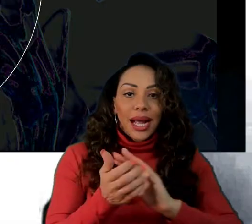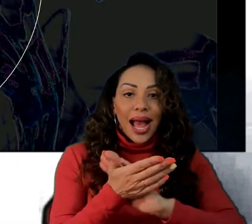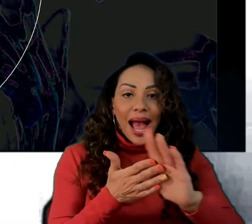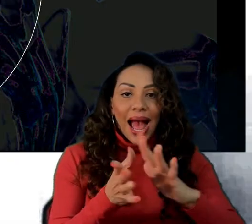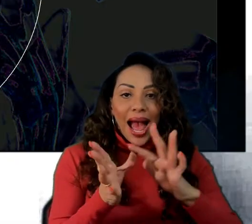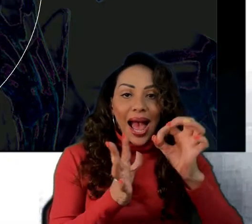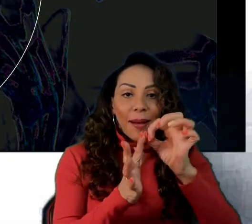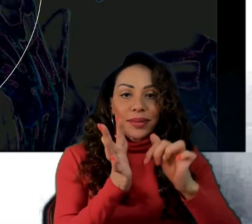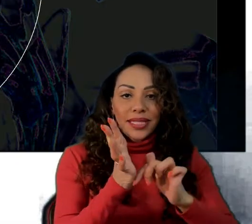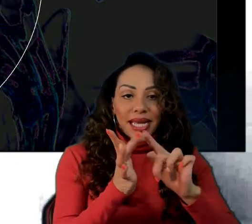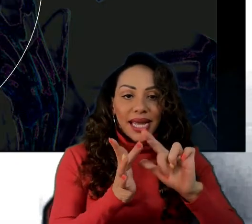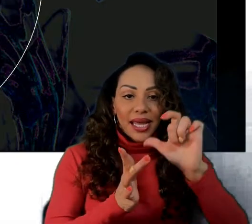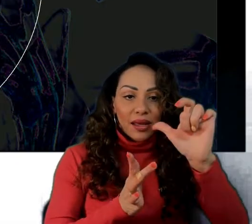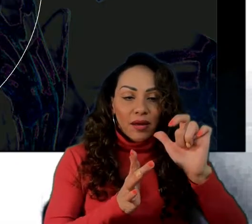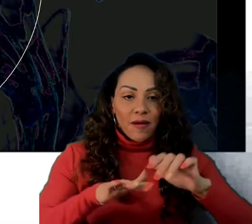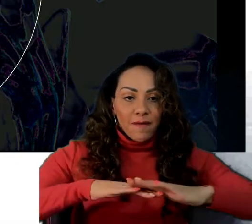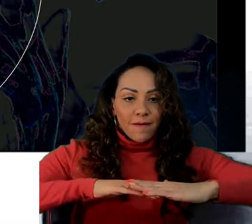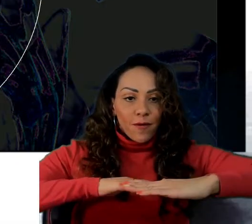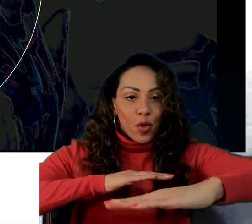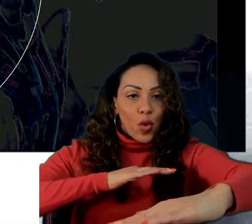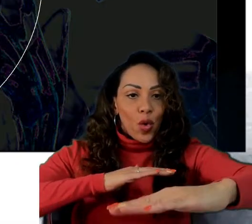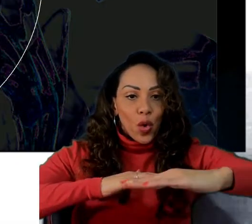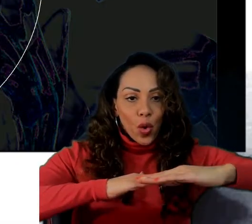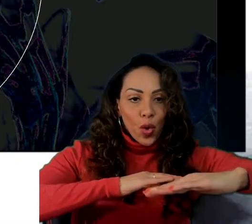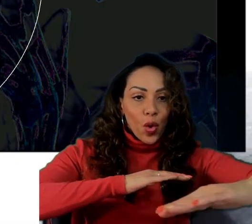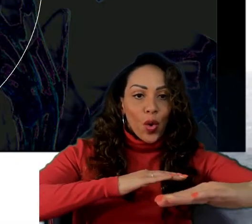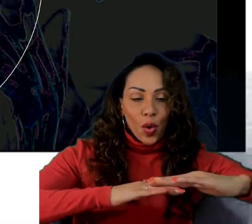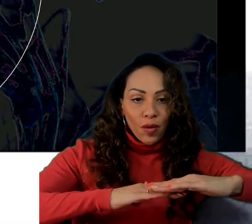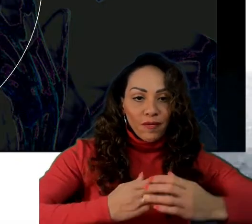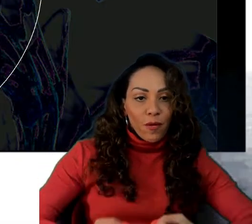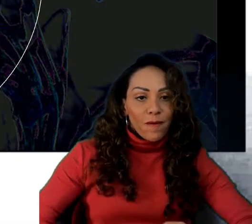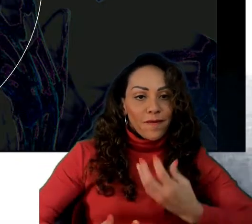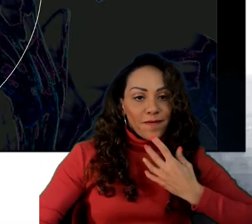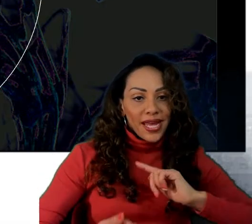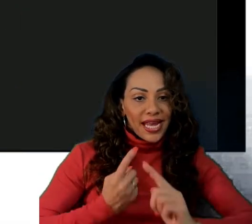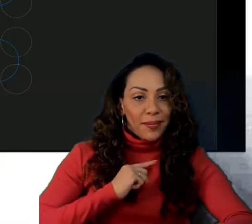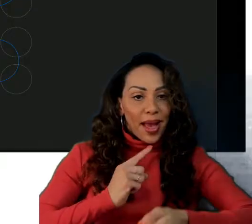could be used by prams, etc.